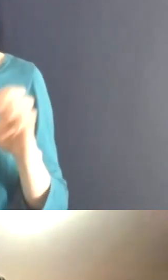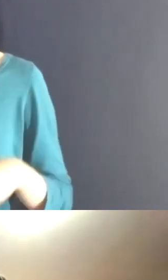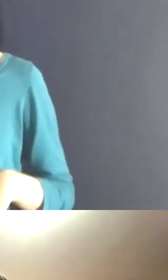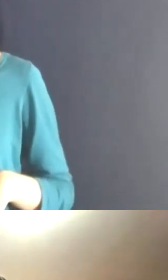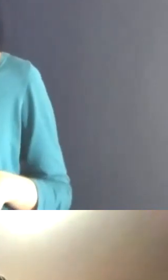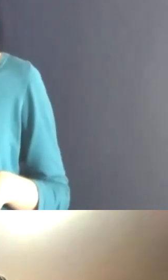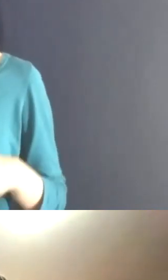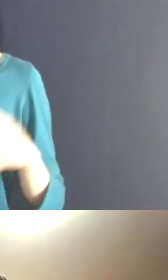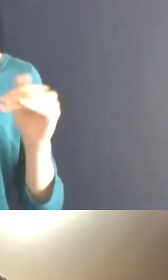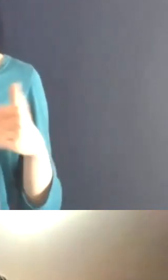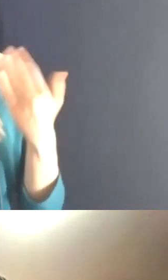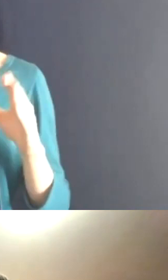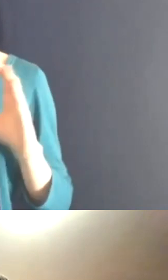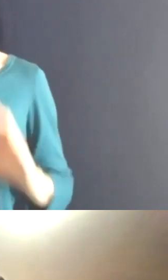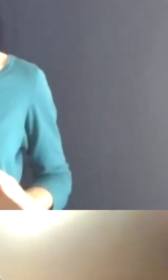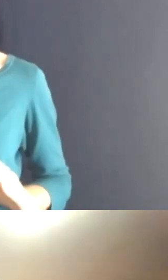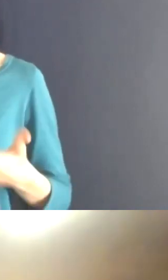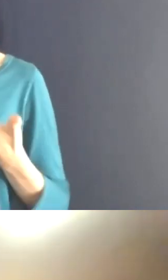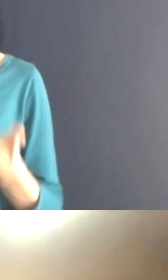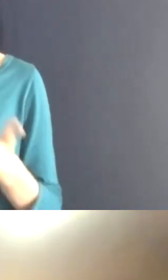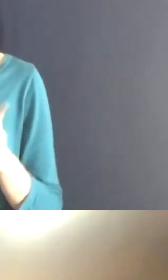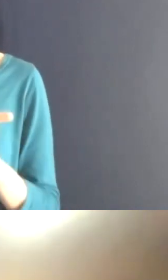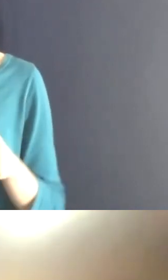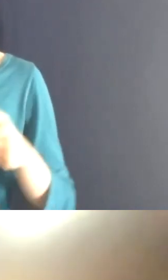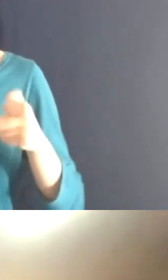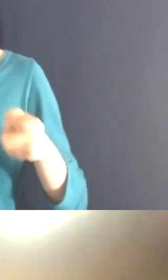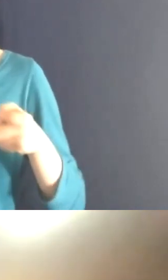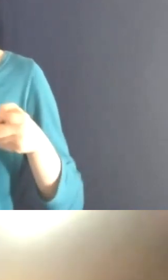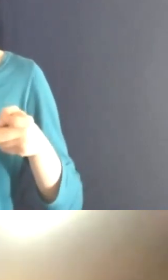client within a system will get care management?